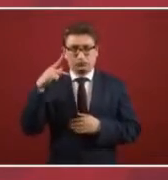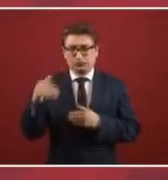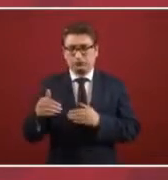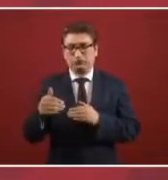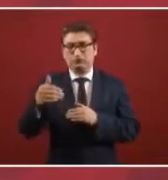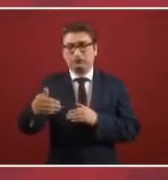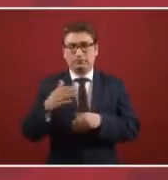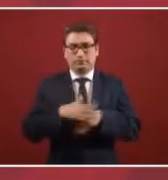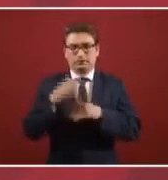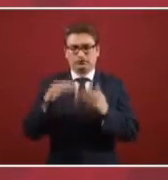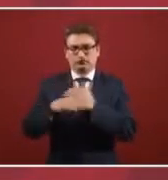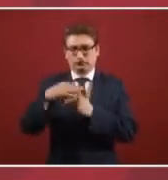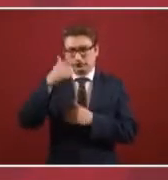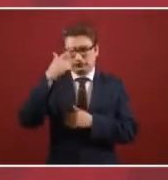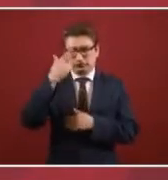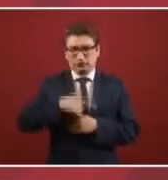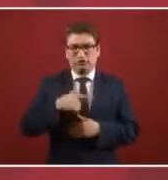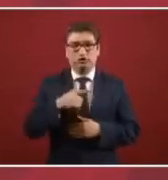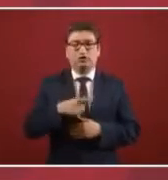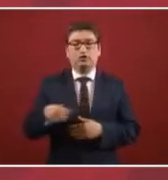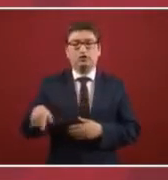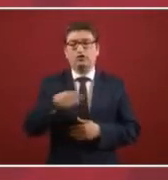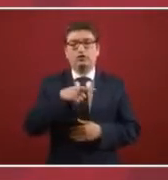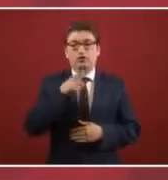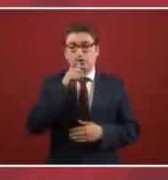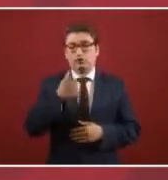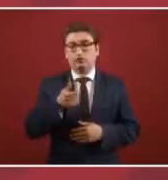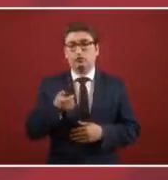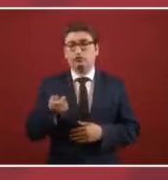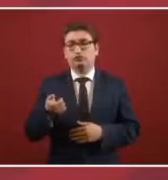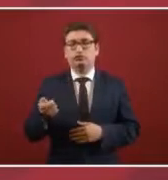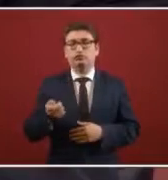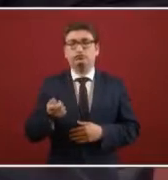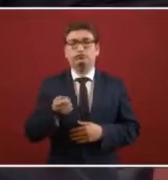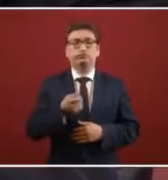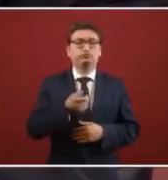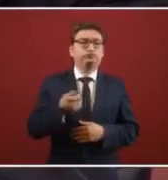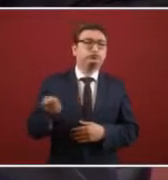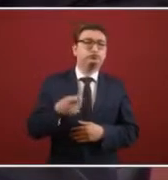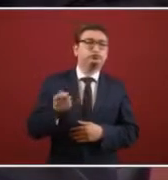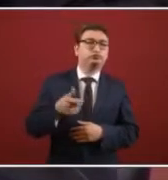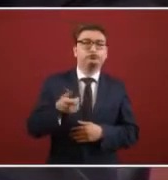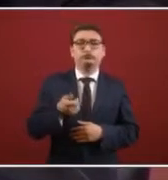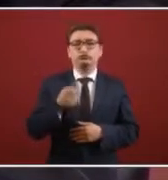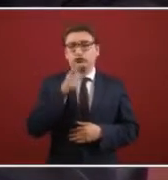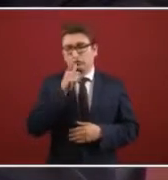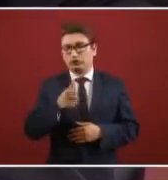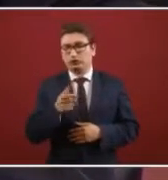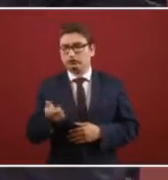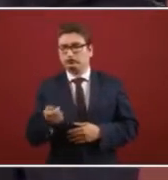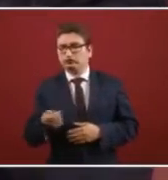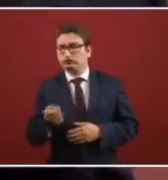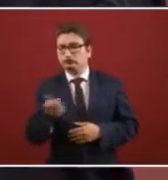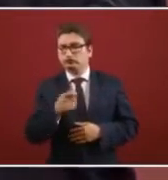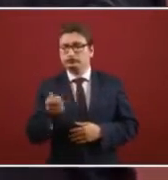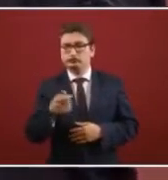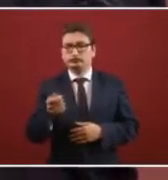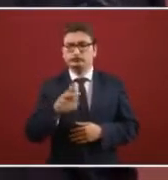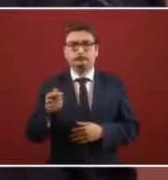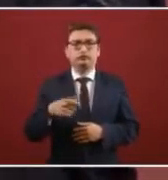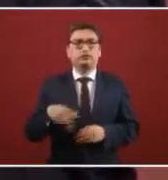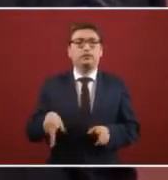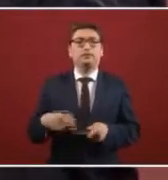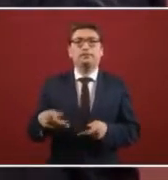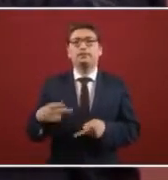Puebla las noches, in the alumbrando nights, con poquito, and he was illuminating with a little light, a flashlight.